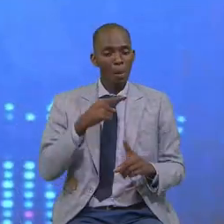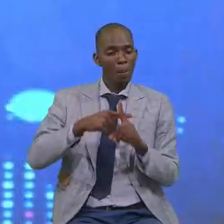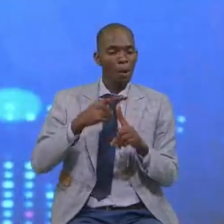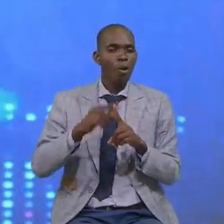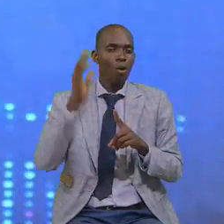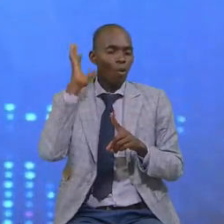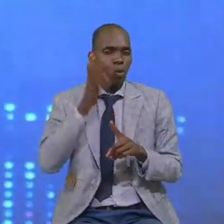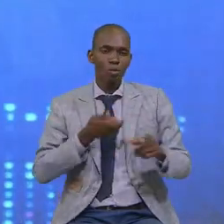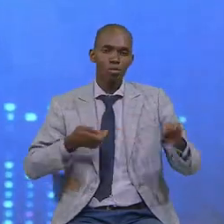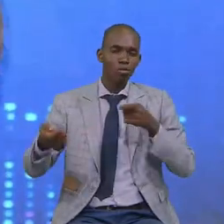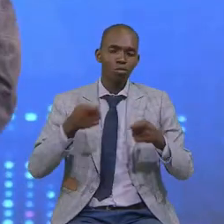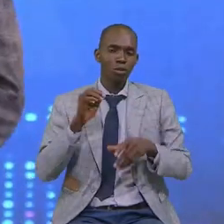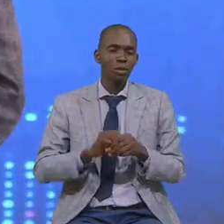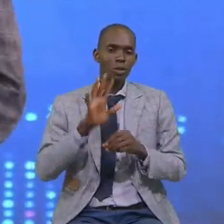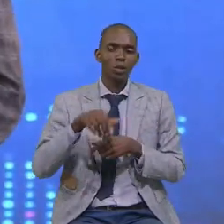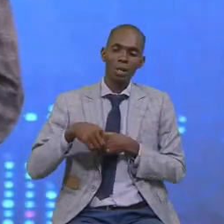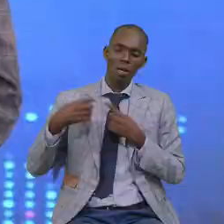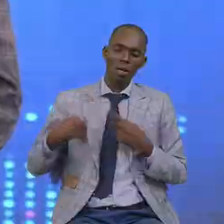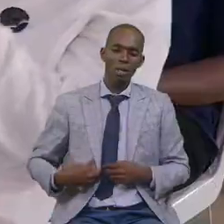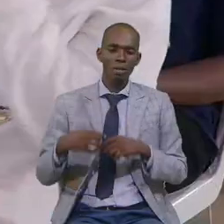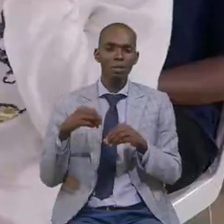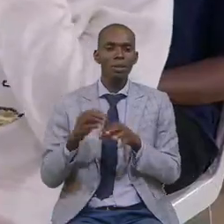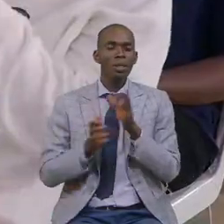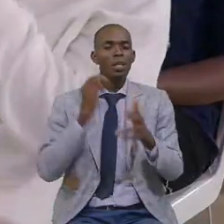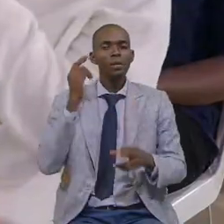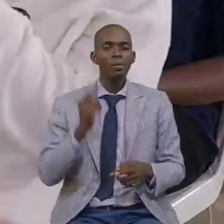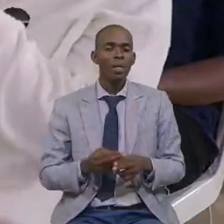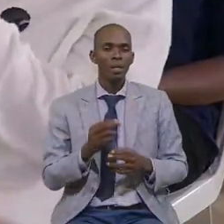place in your heart in Jesus' name.